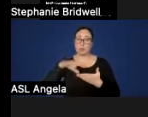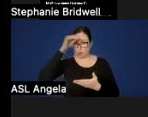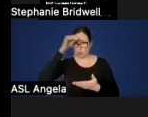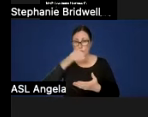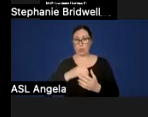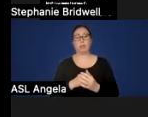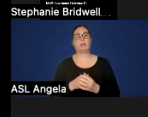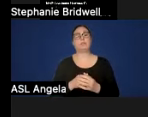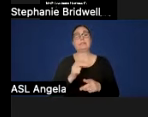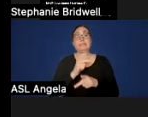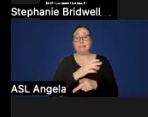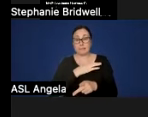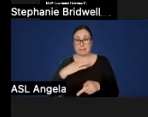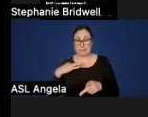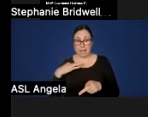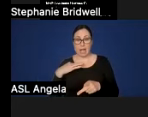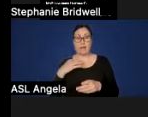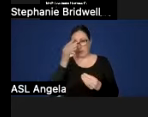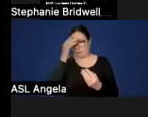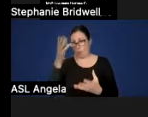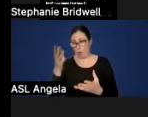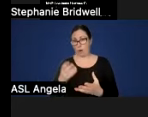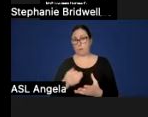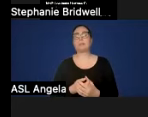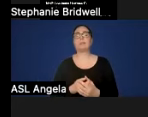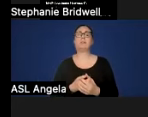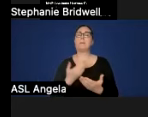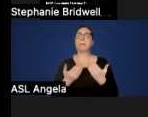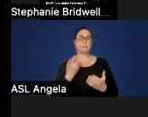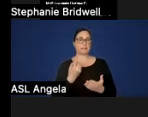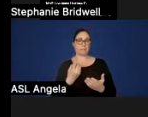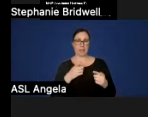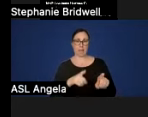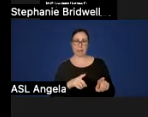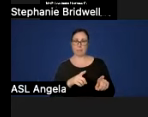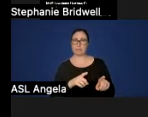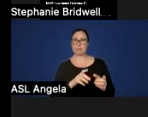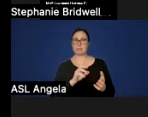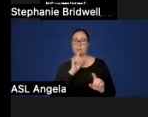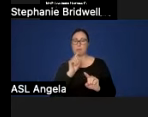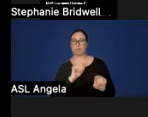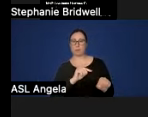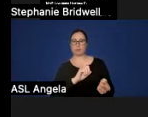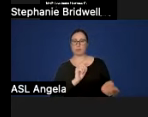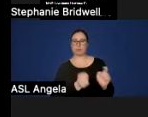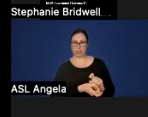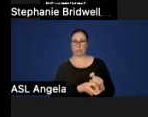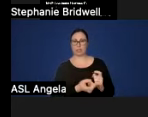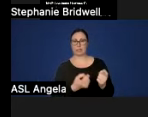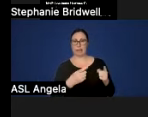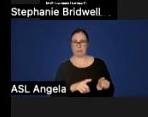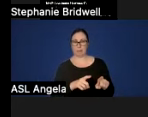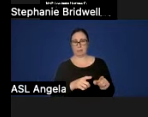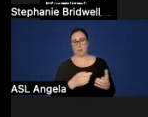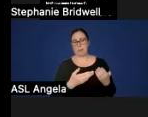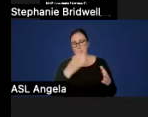happen is there might be a change or something that happens in the response. For instance, you may say, okay, you know,